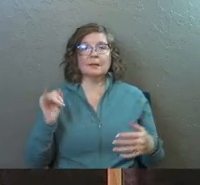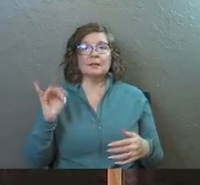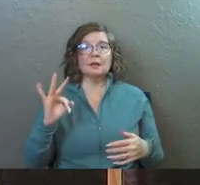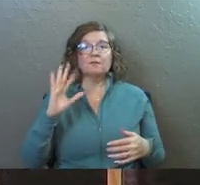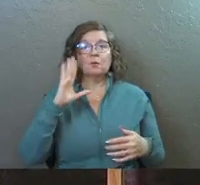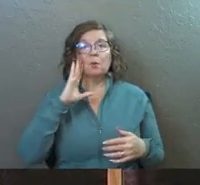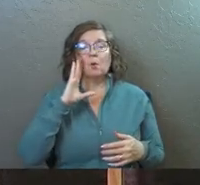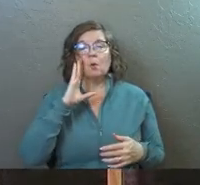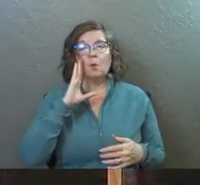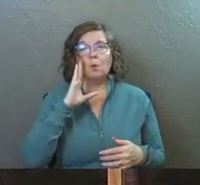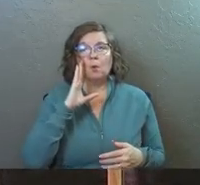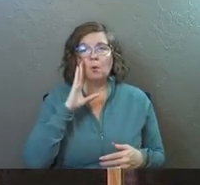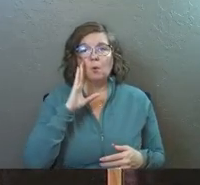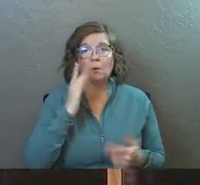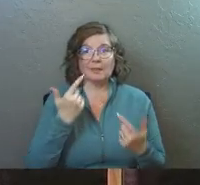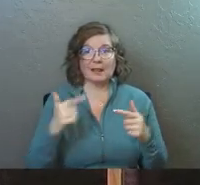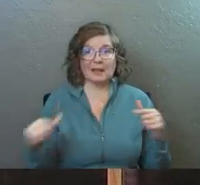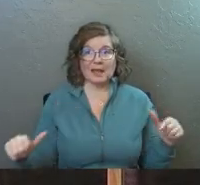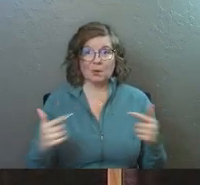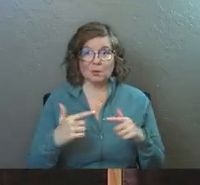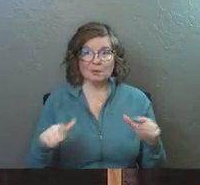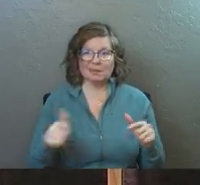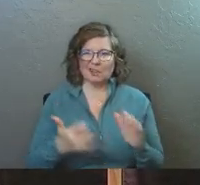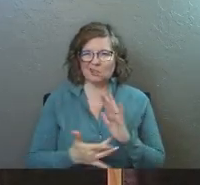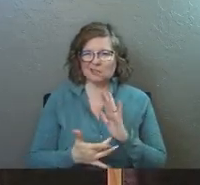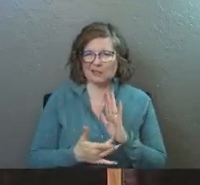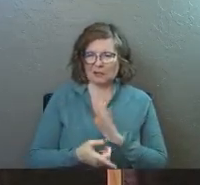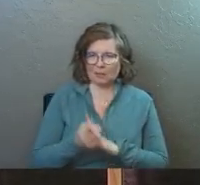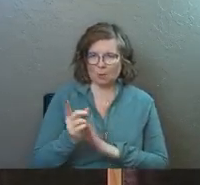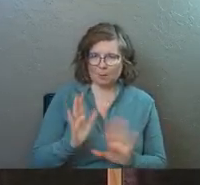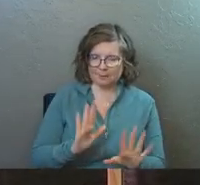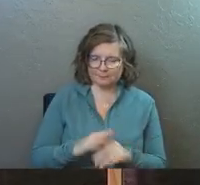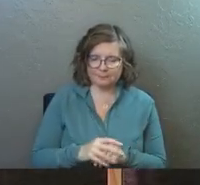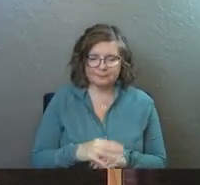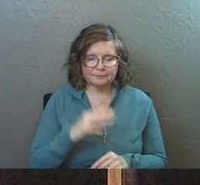If you know the languages, this is another technical moment here.